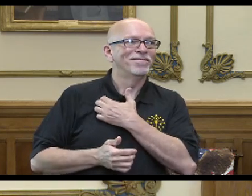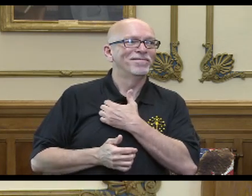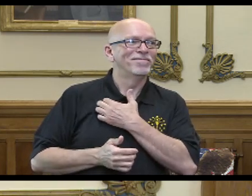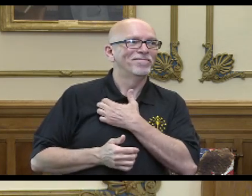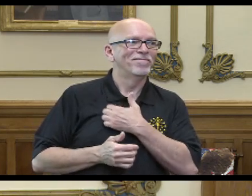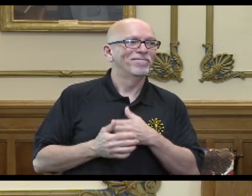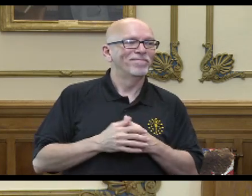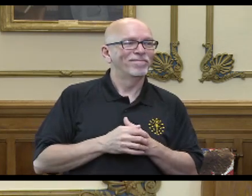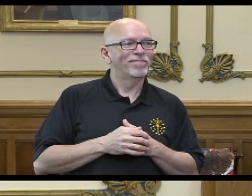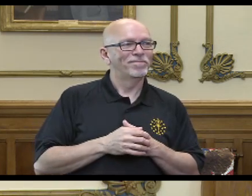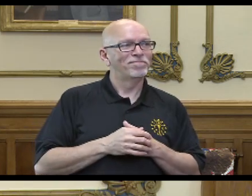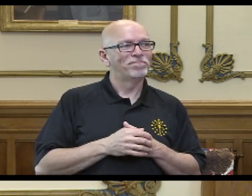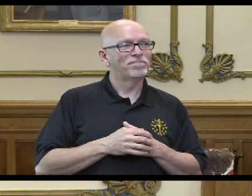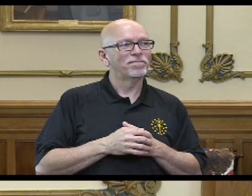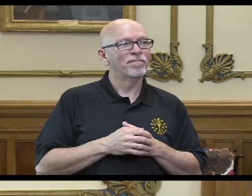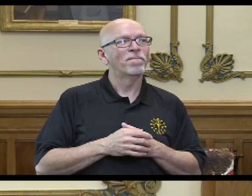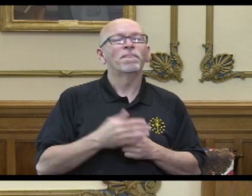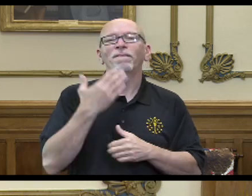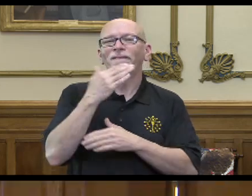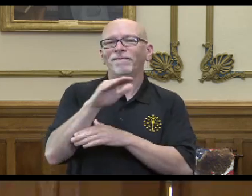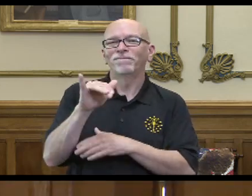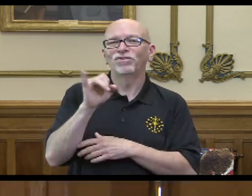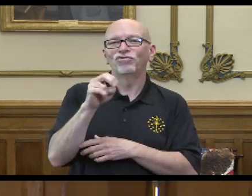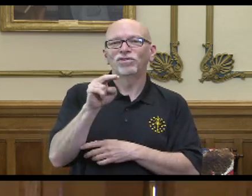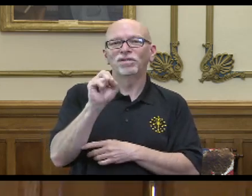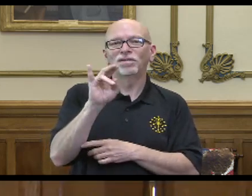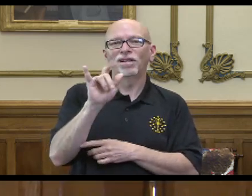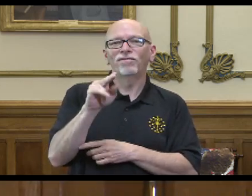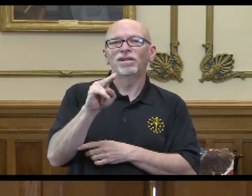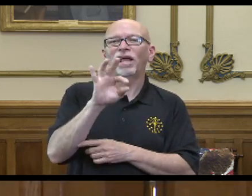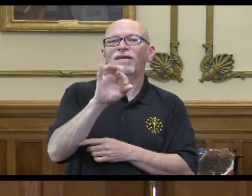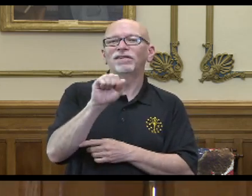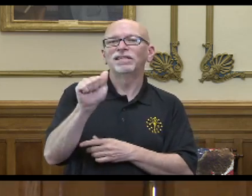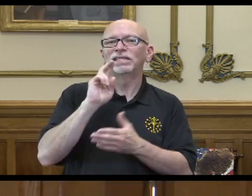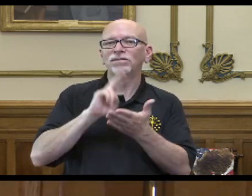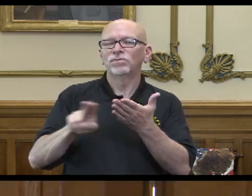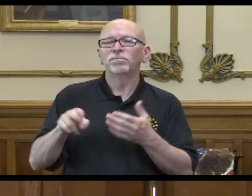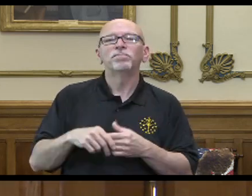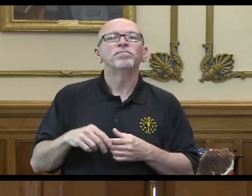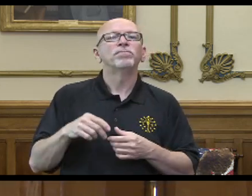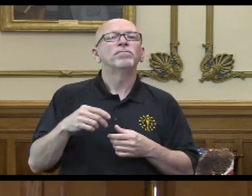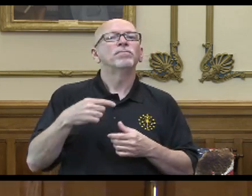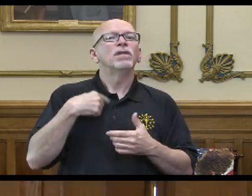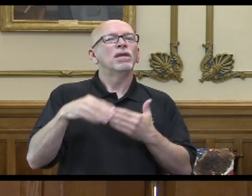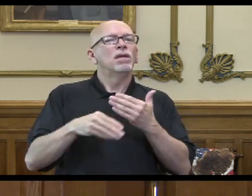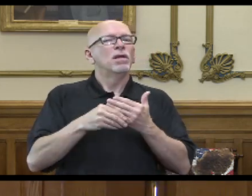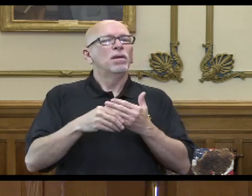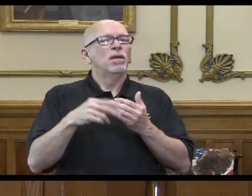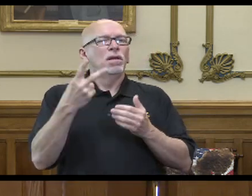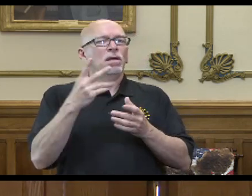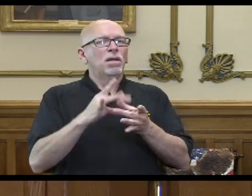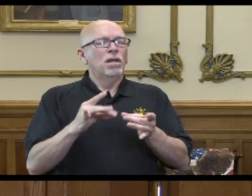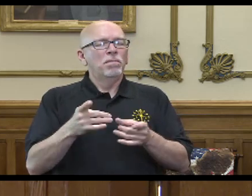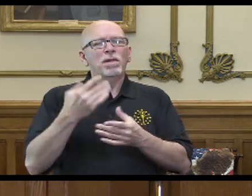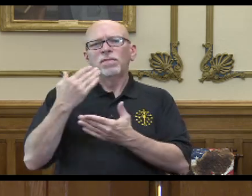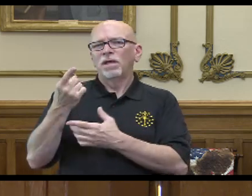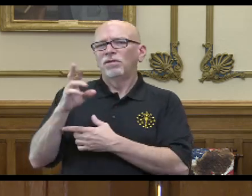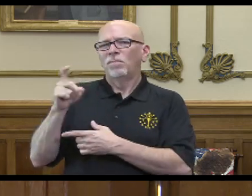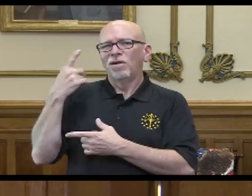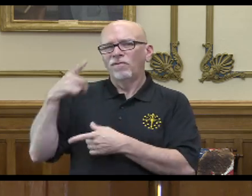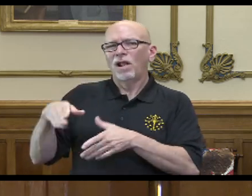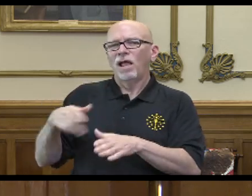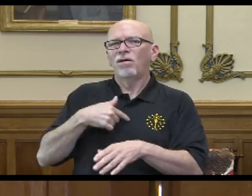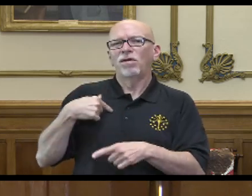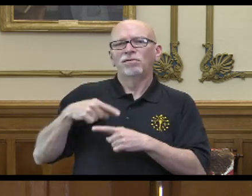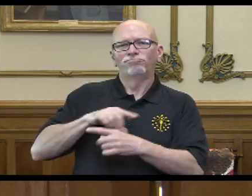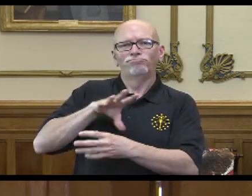in? Good afternoon, Jen Sullivan, FSSAI Secretary. Just a couple of additional comments. Thank you, Dr. Bach, for allowing us